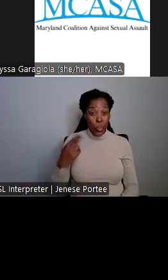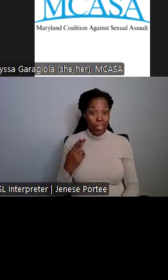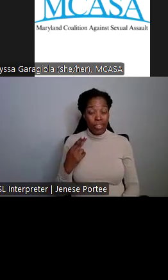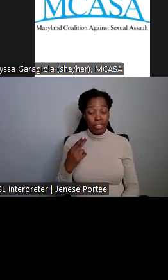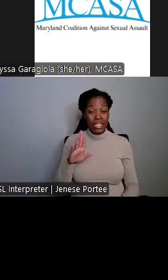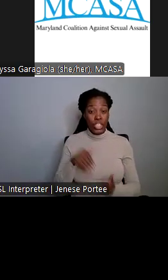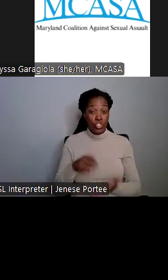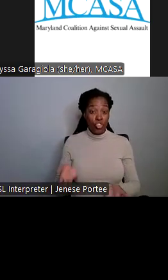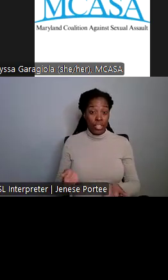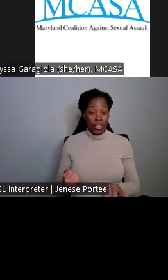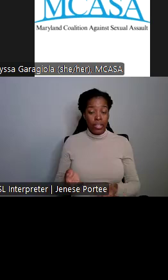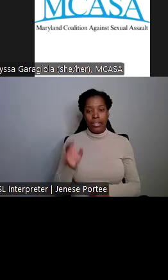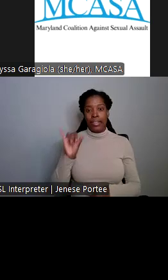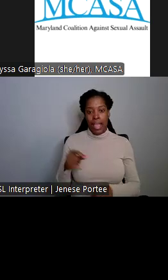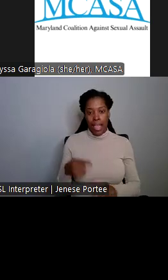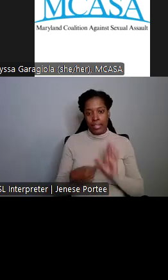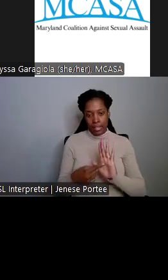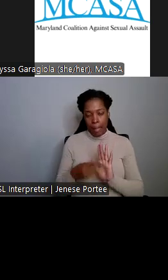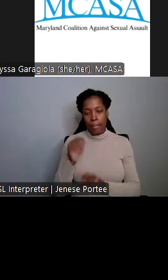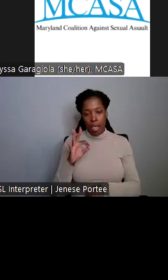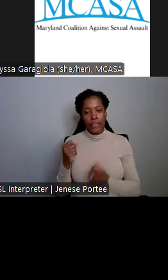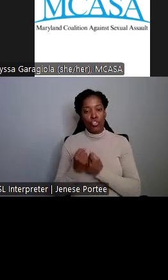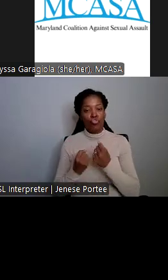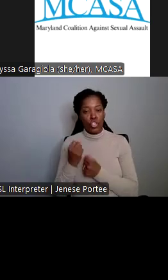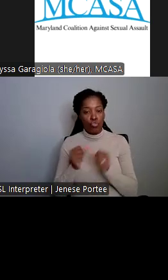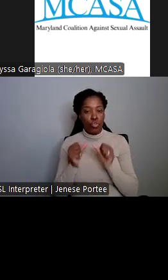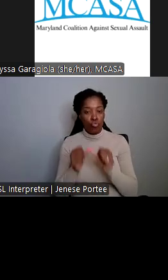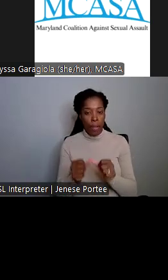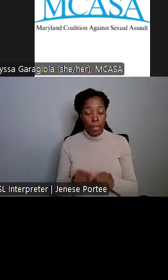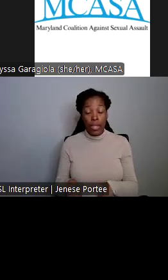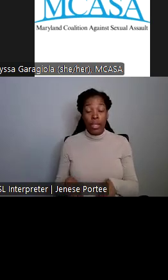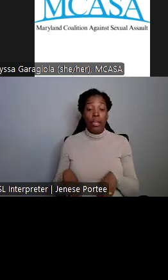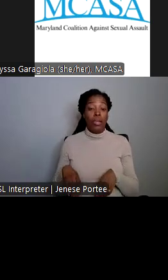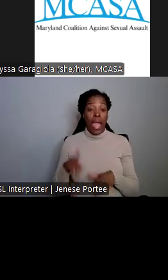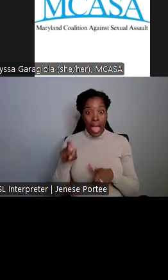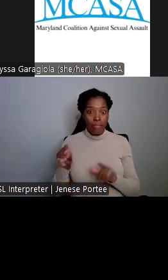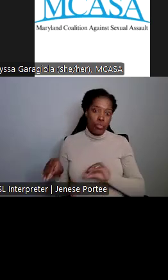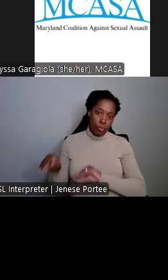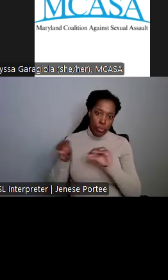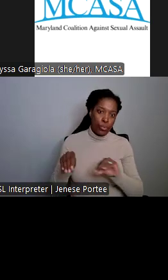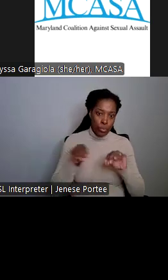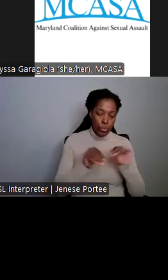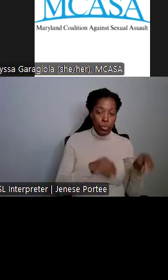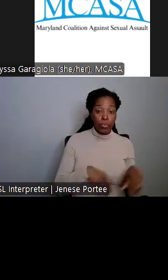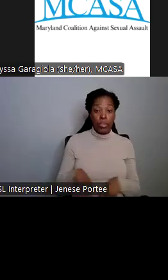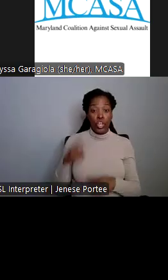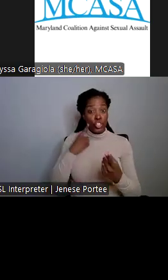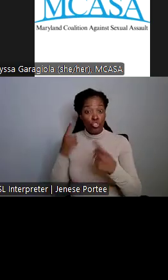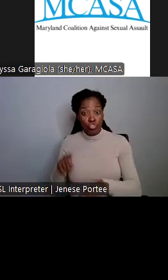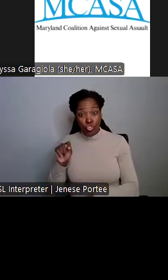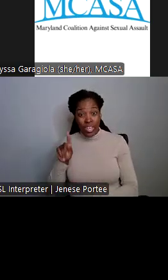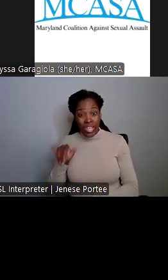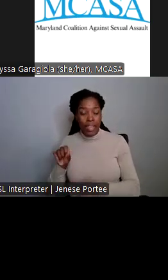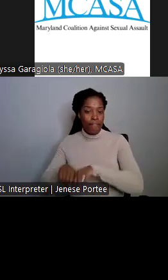So those are examples of structural trauma, continually having to move, continually having treaties violated, continually